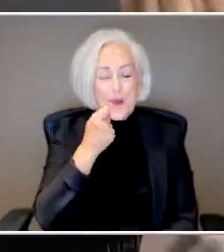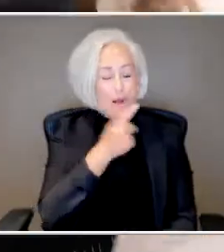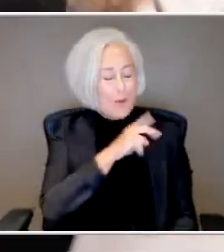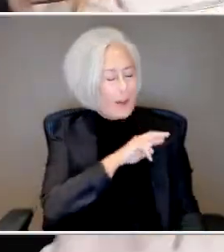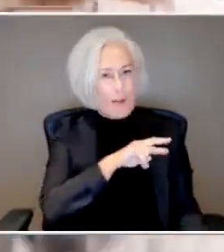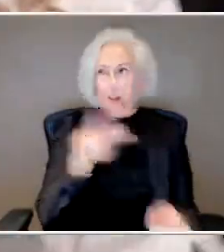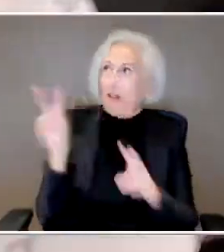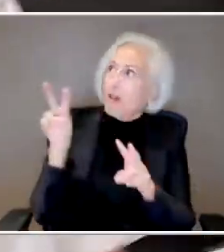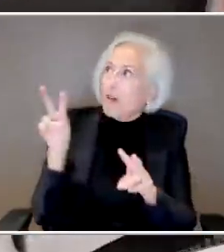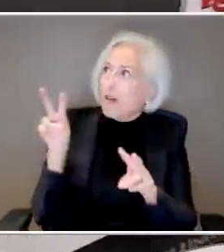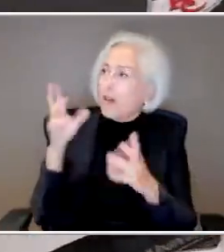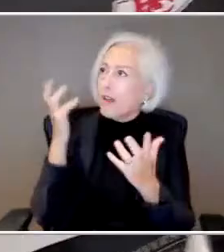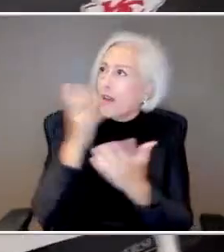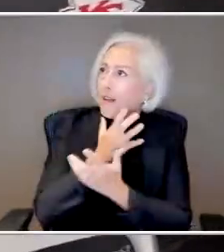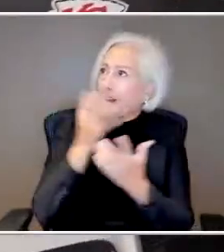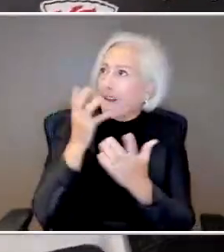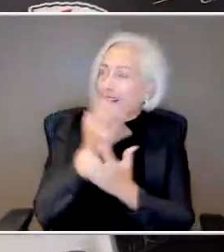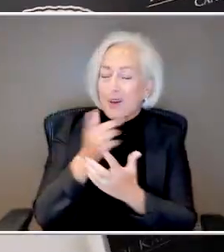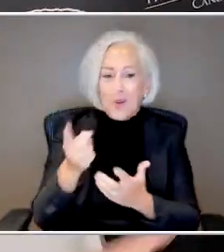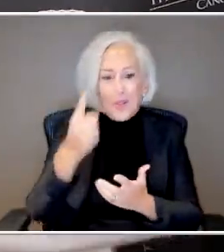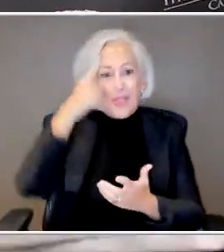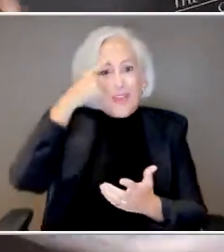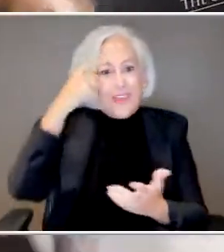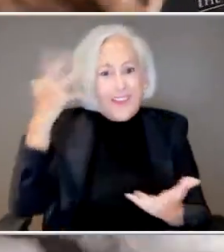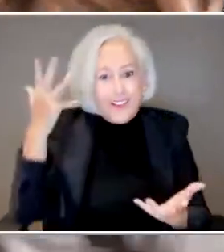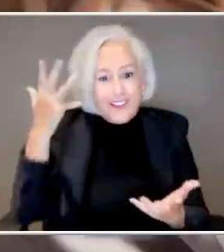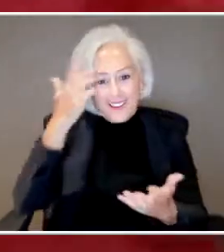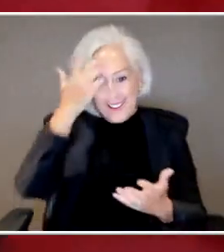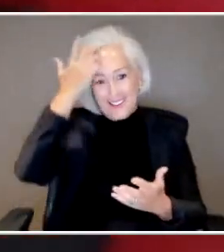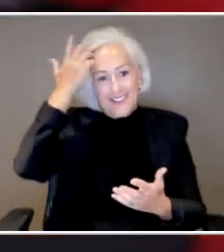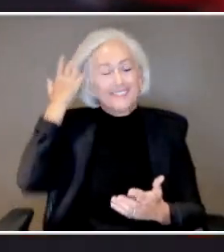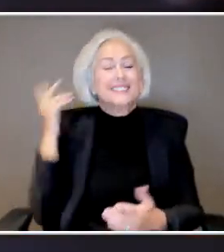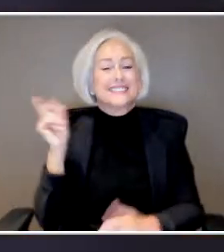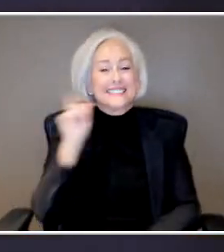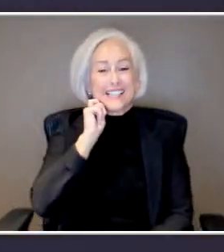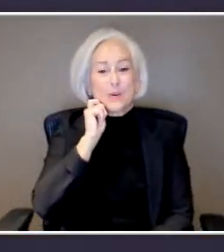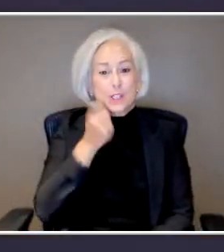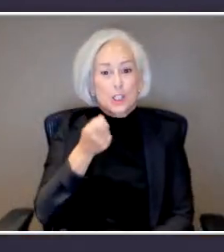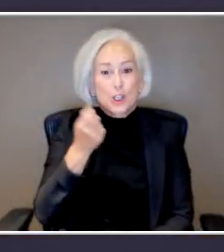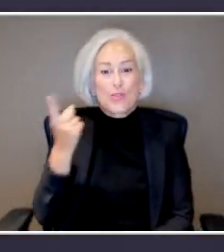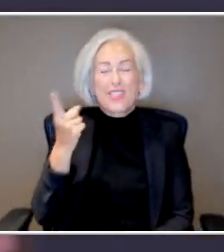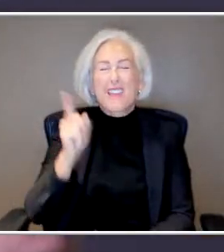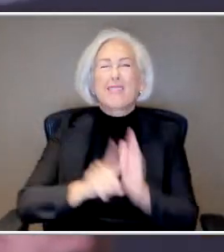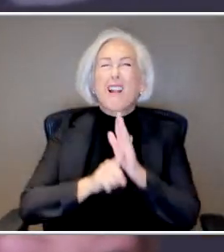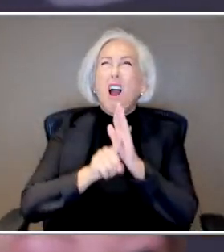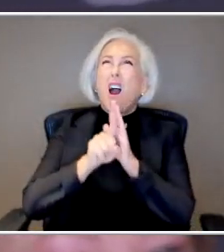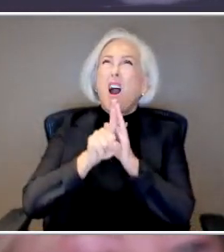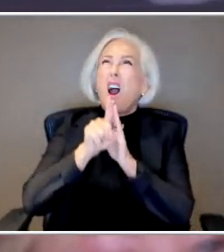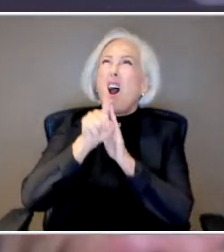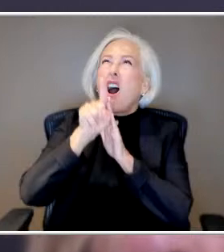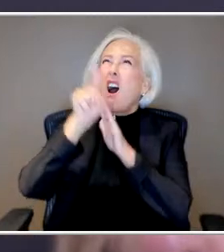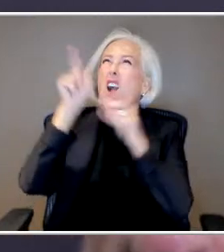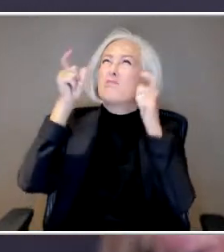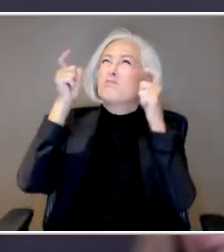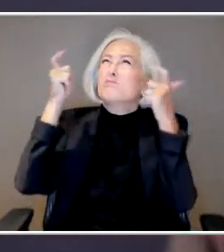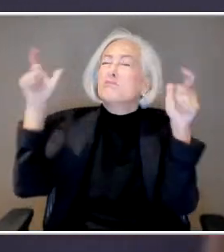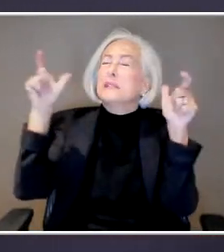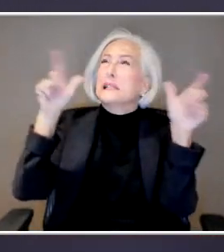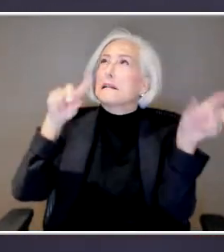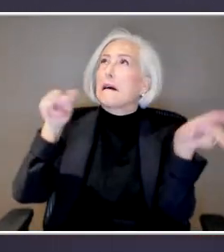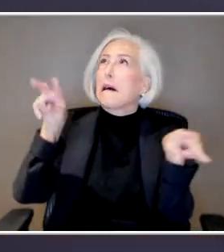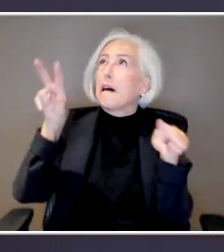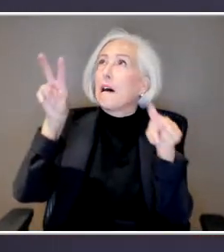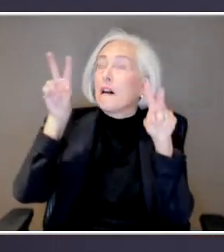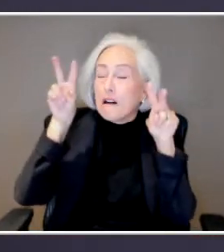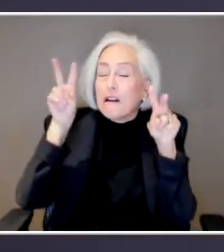behind you, what were you thinking? It was pretty cool. They were huge. I was gonna say, there's little Jill, little Jamie, and